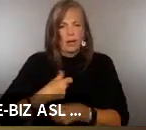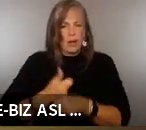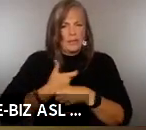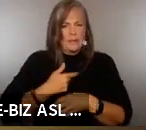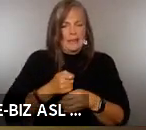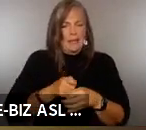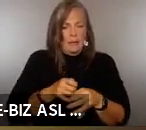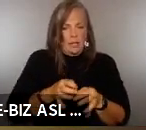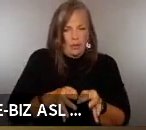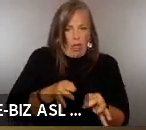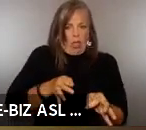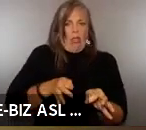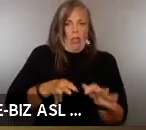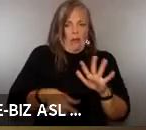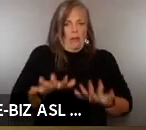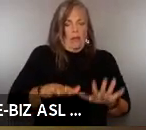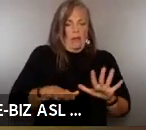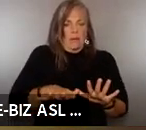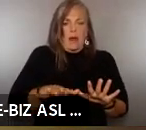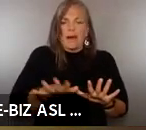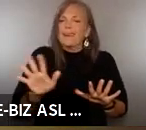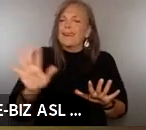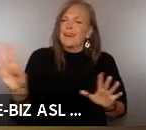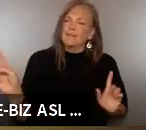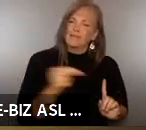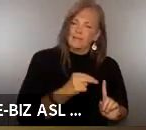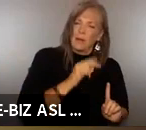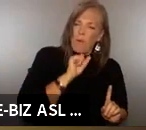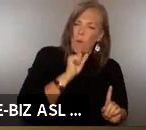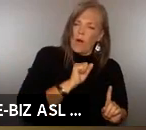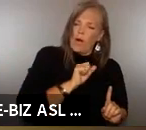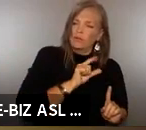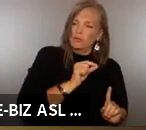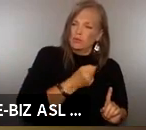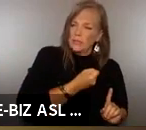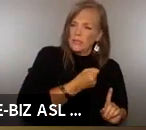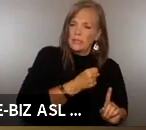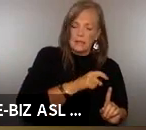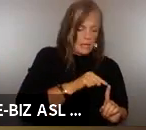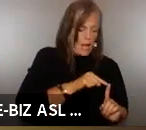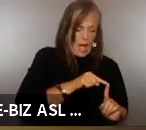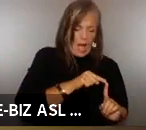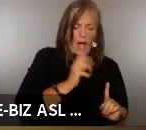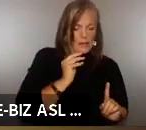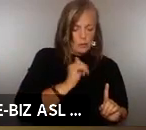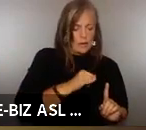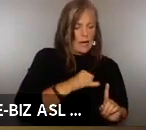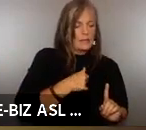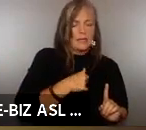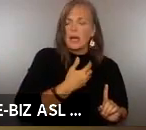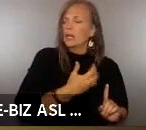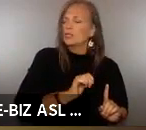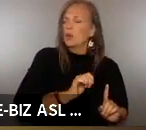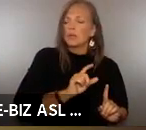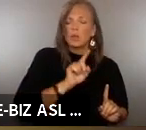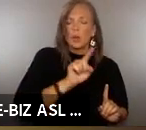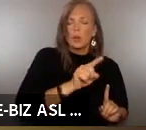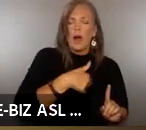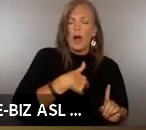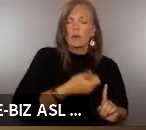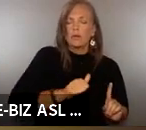that experience of my early 20s to look at and say, I don't want to go certain places. I want to avoid that. I want to